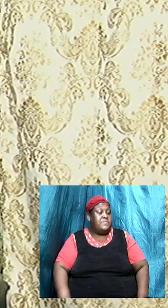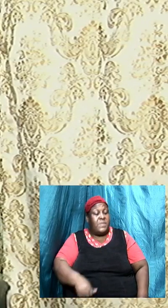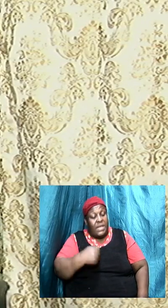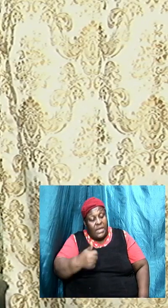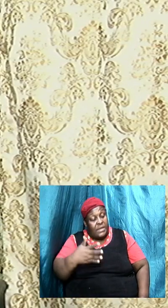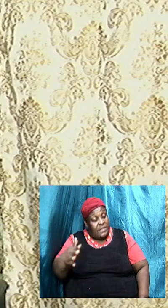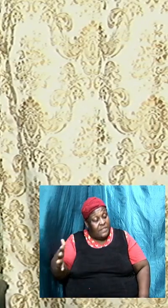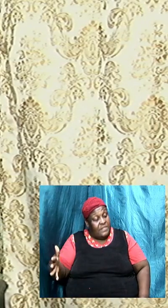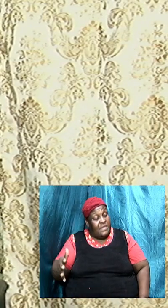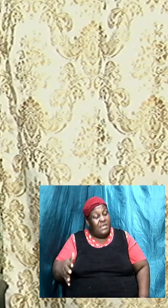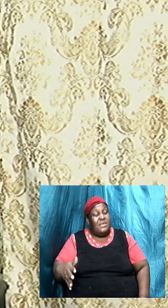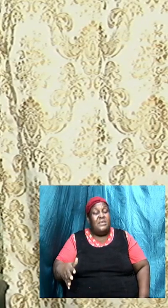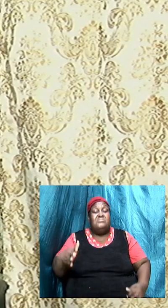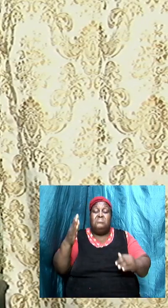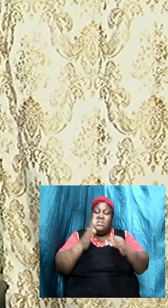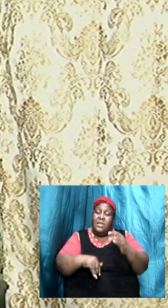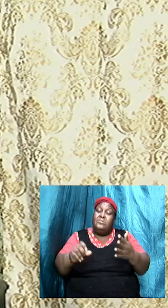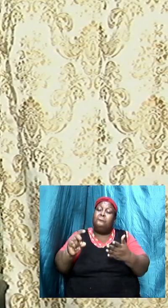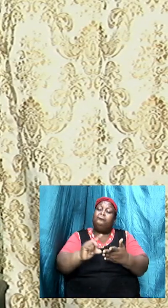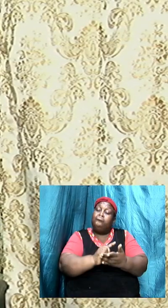Anything other than the doctrine